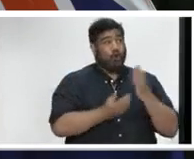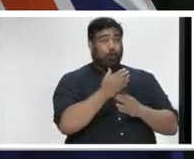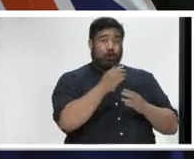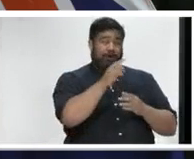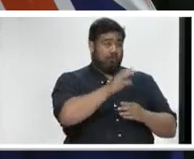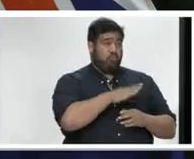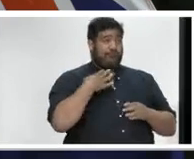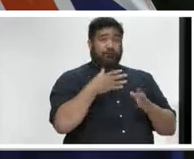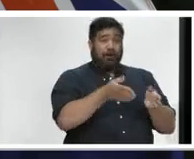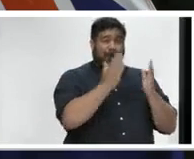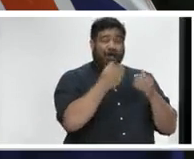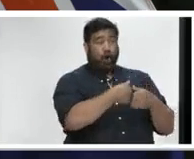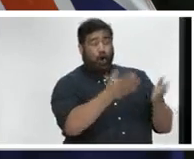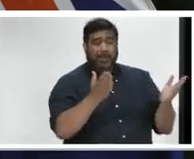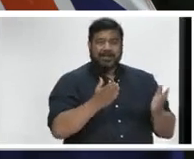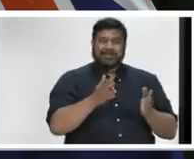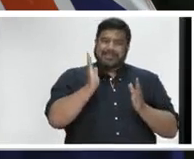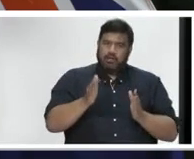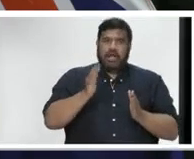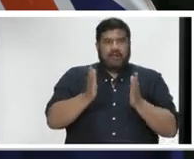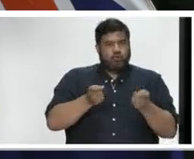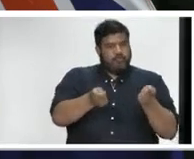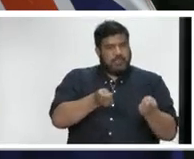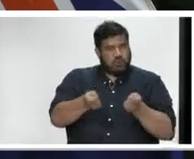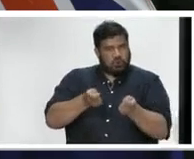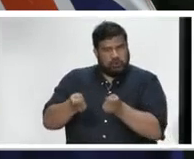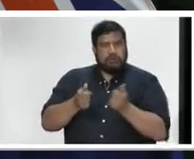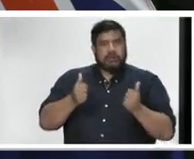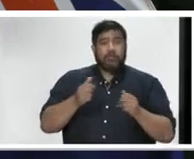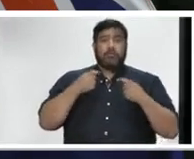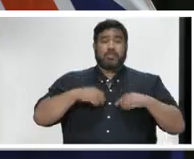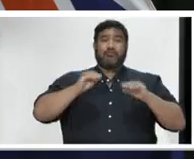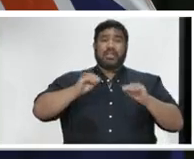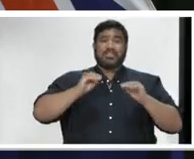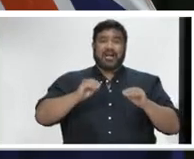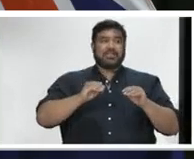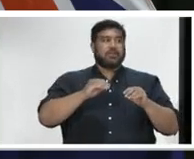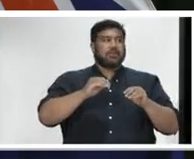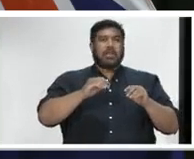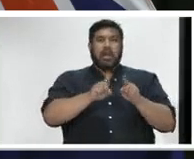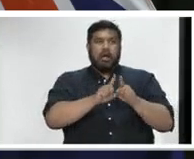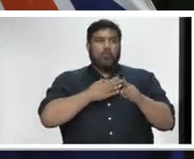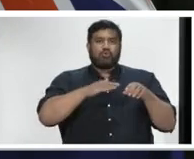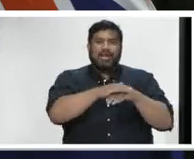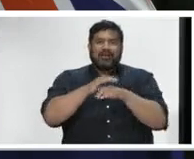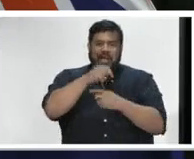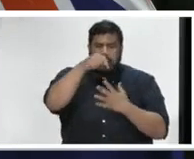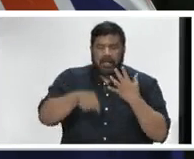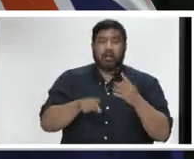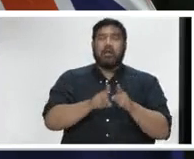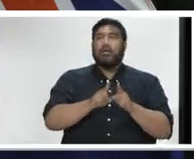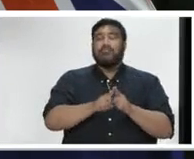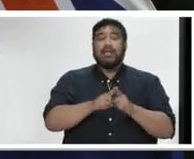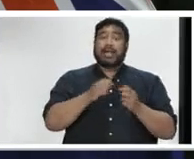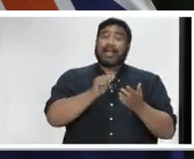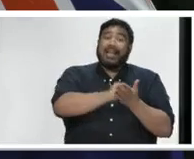ways to manage that. One of the things the Ministry of Education are working through with schools are things like cleaning, for example. So if you've got different groups